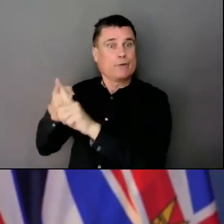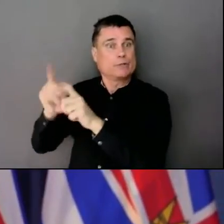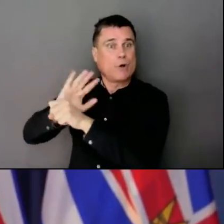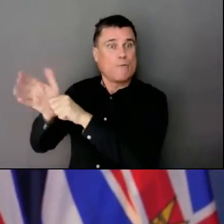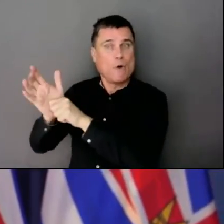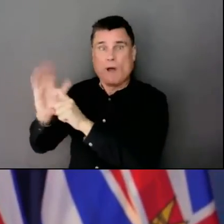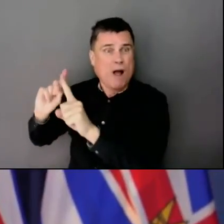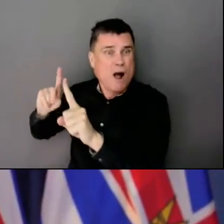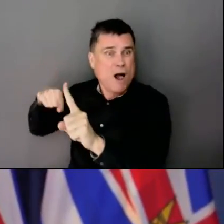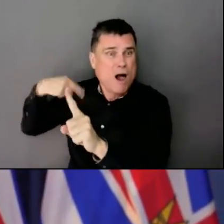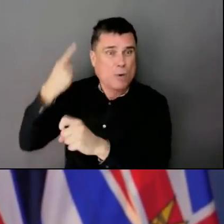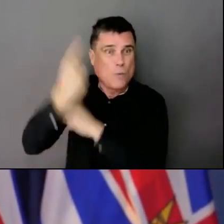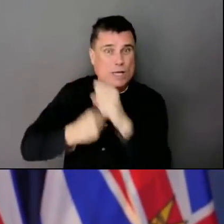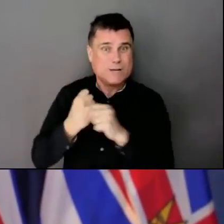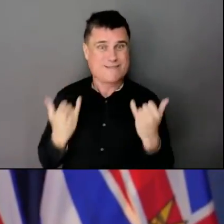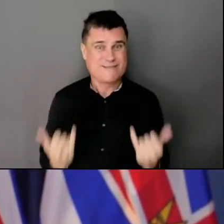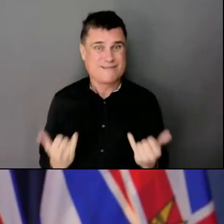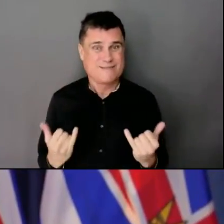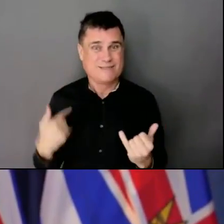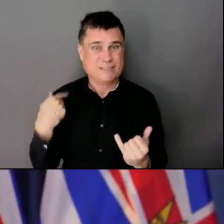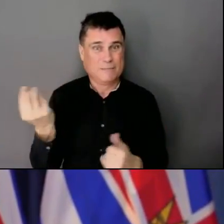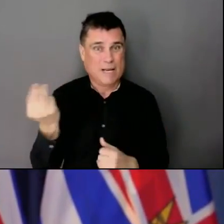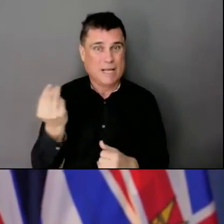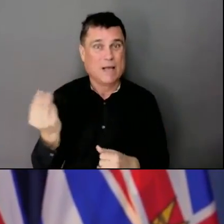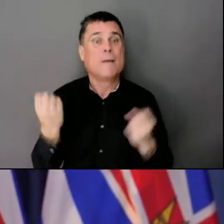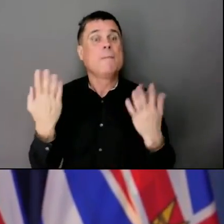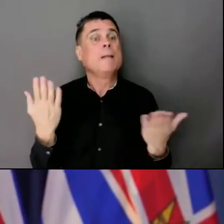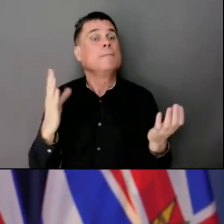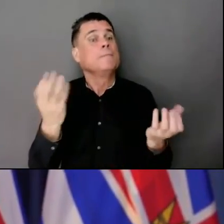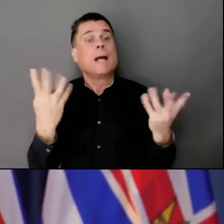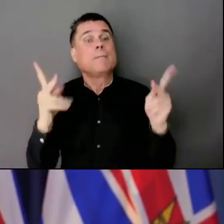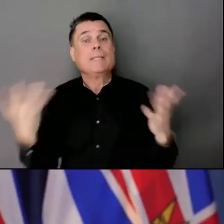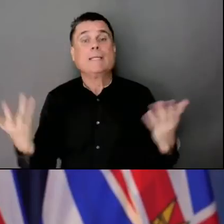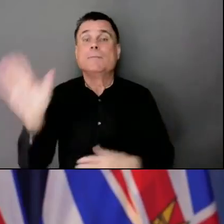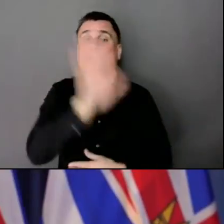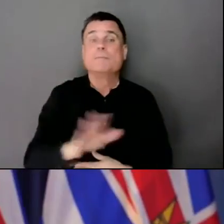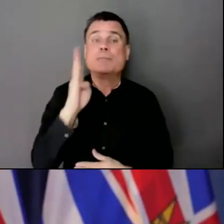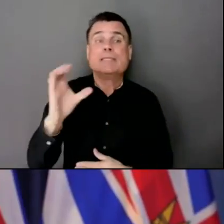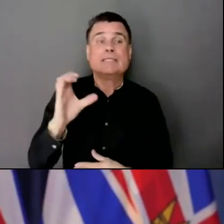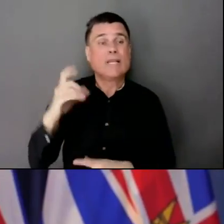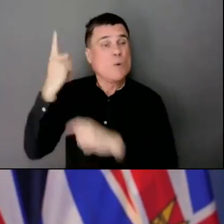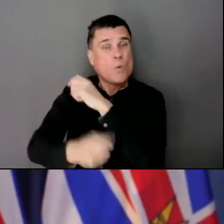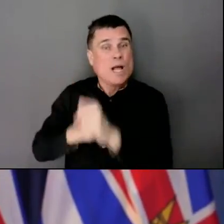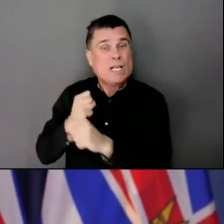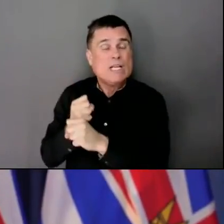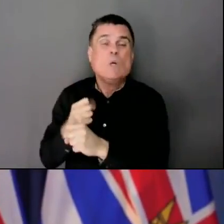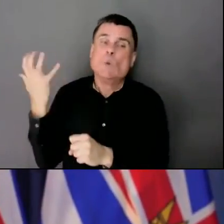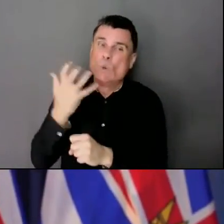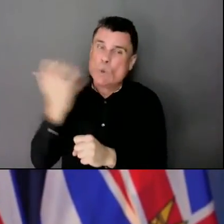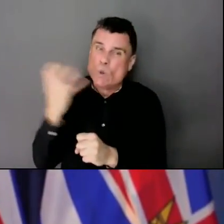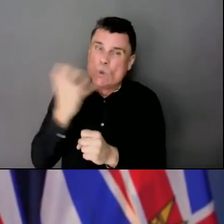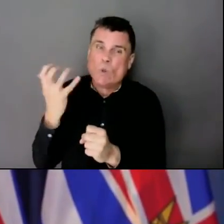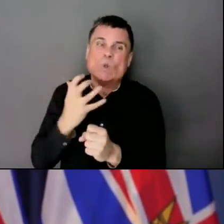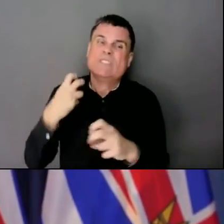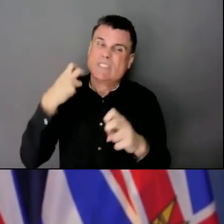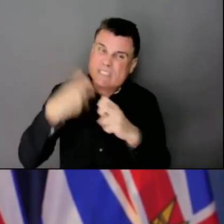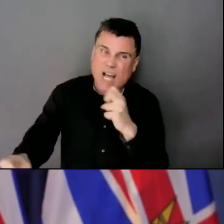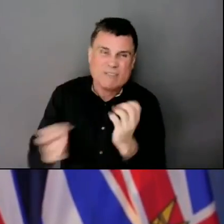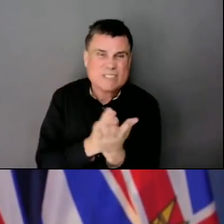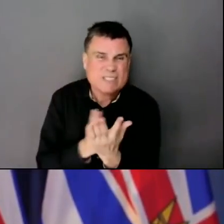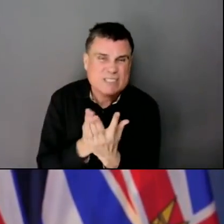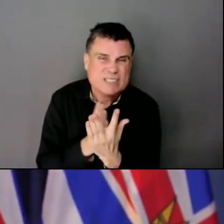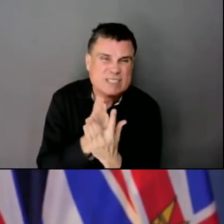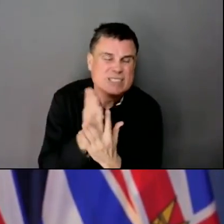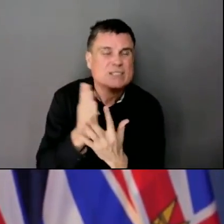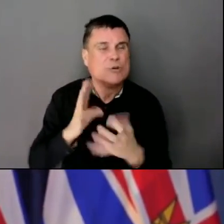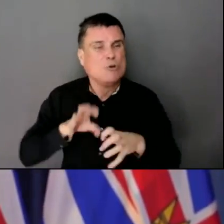year of hardship. For many, an unprecedented year of grief. And for all of us, extraordinarily challenging